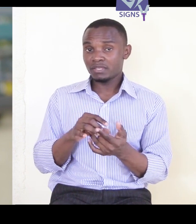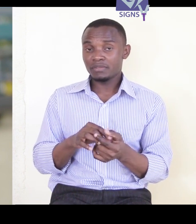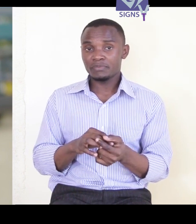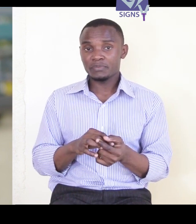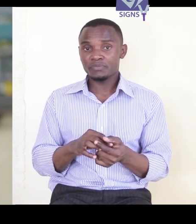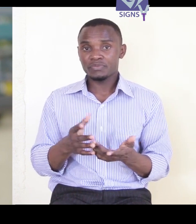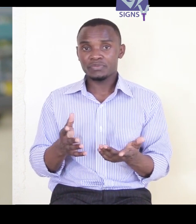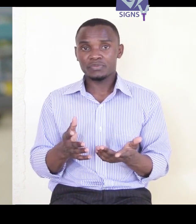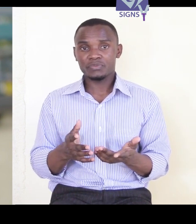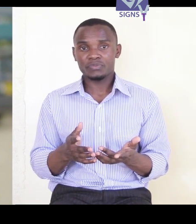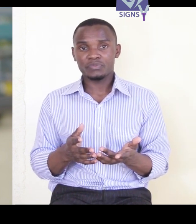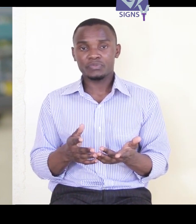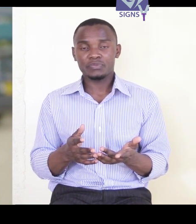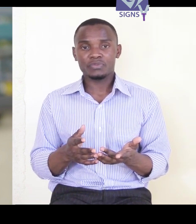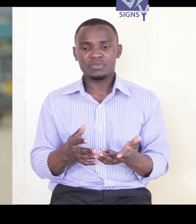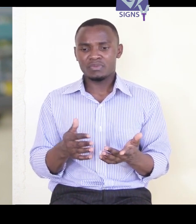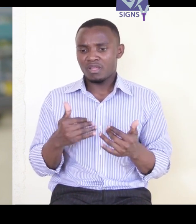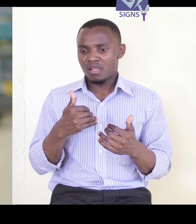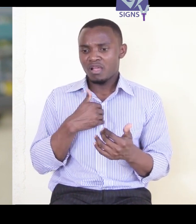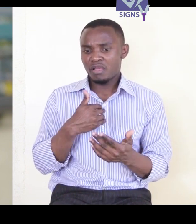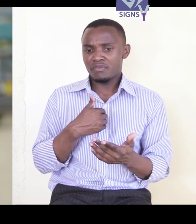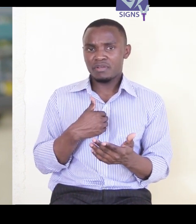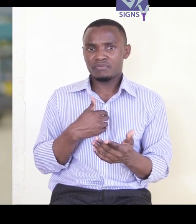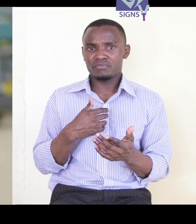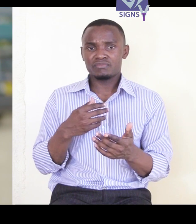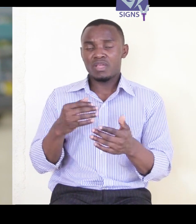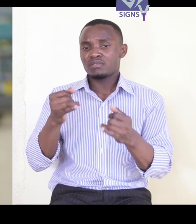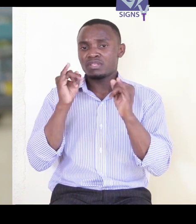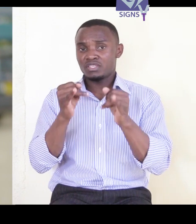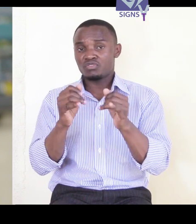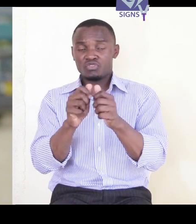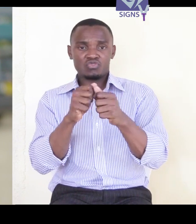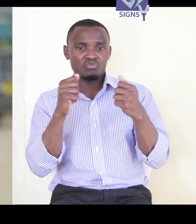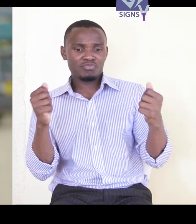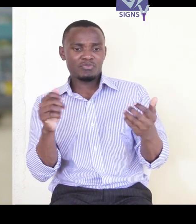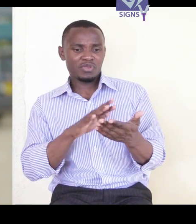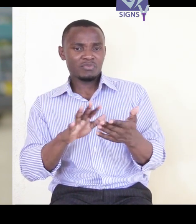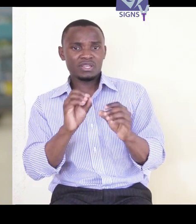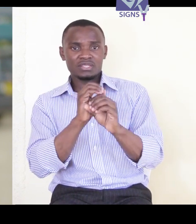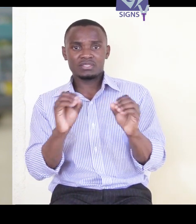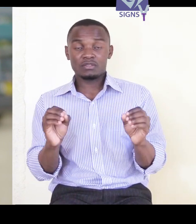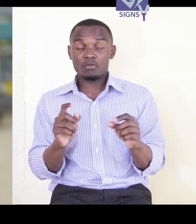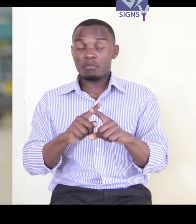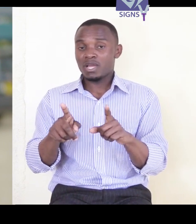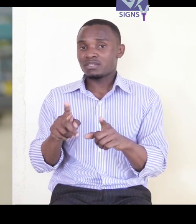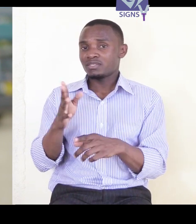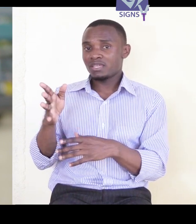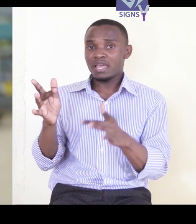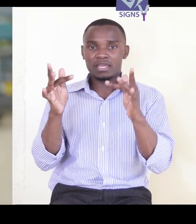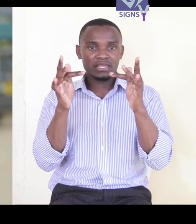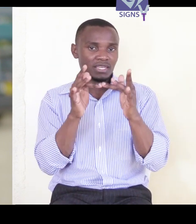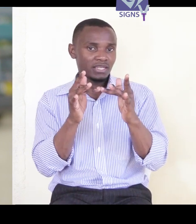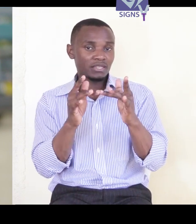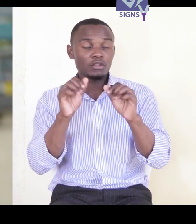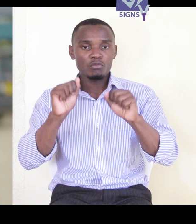especially in our case where we don't have many printed material. We don't have a newspaper in Braille, but I can access a